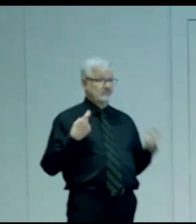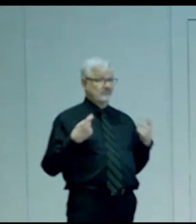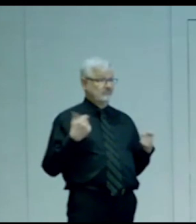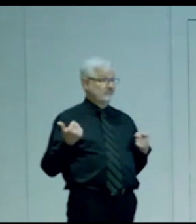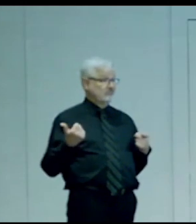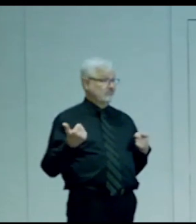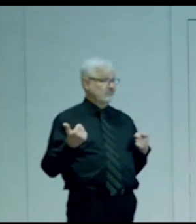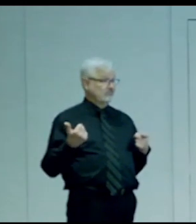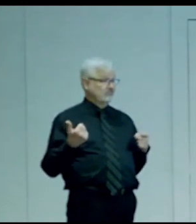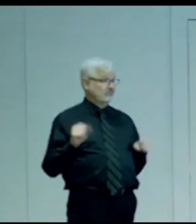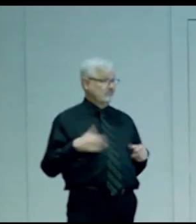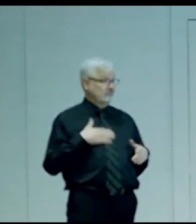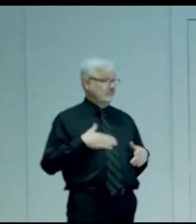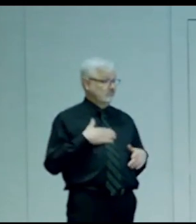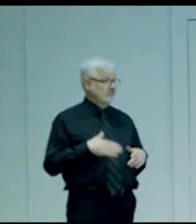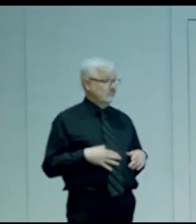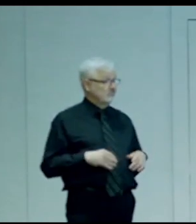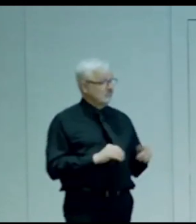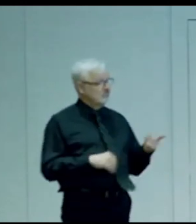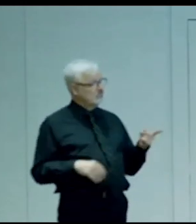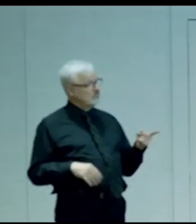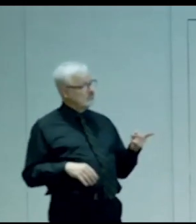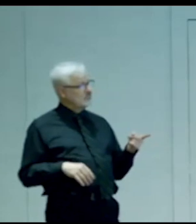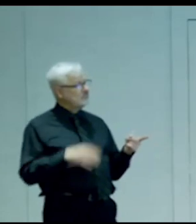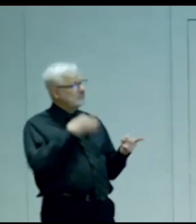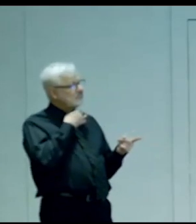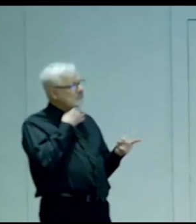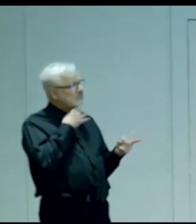questions? Yes, please.